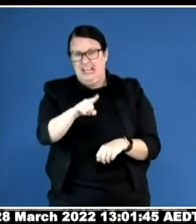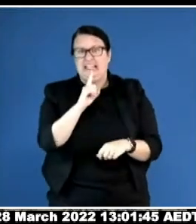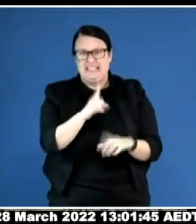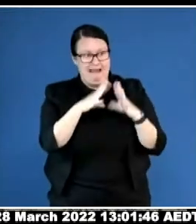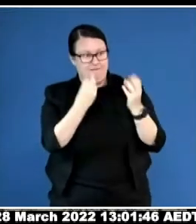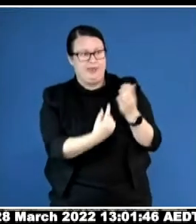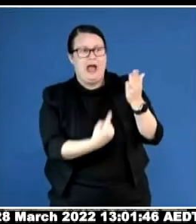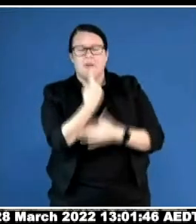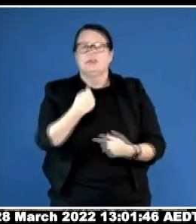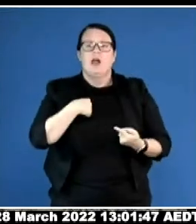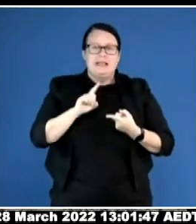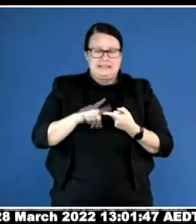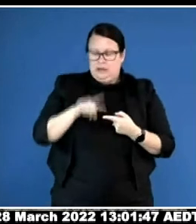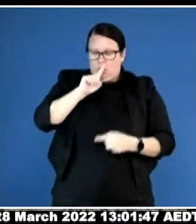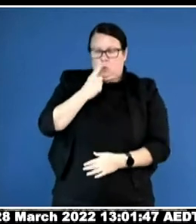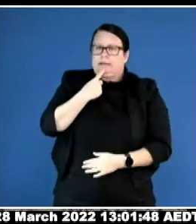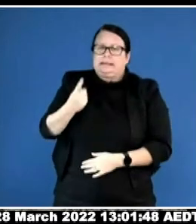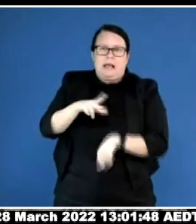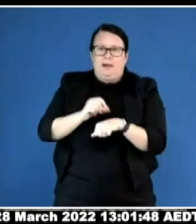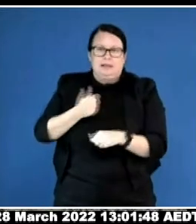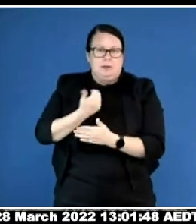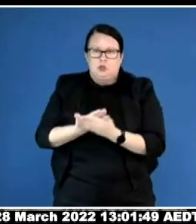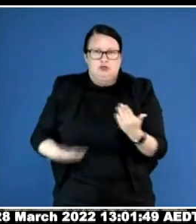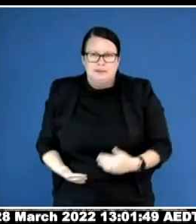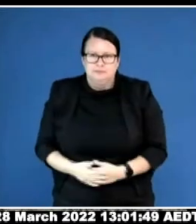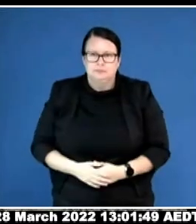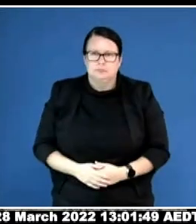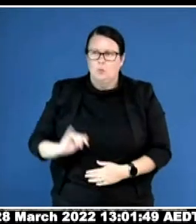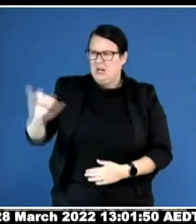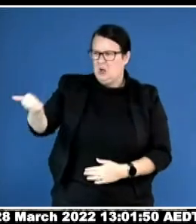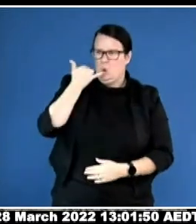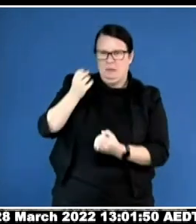that statement. Mm. When he called me to abuse me to say that he